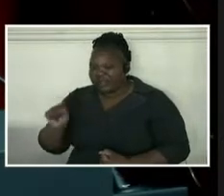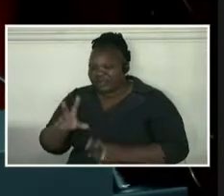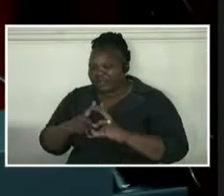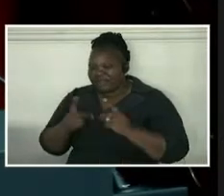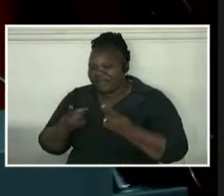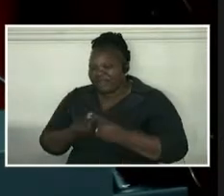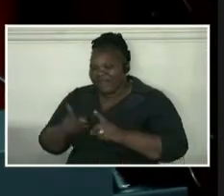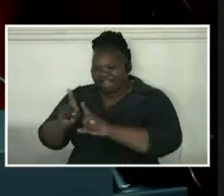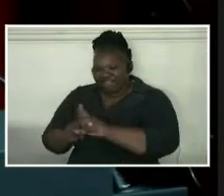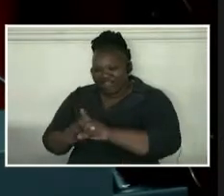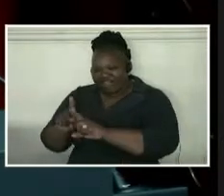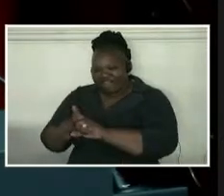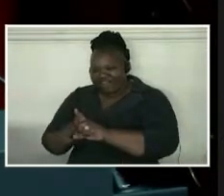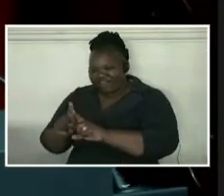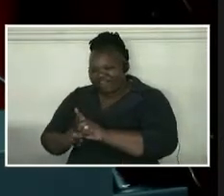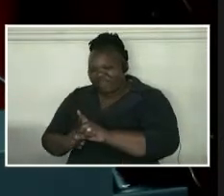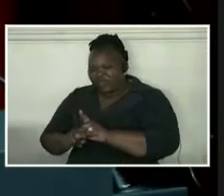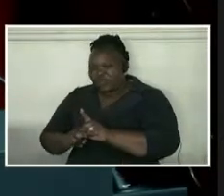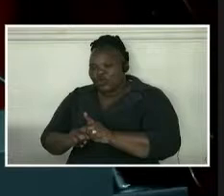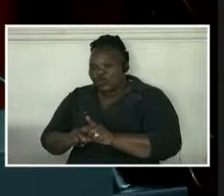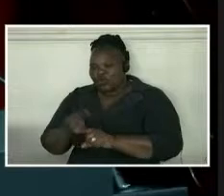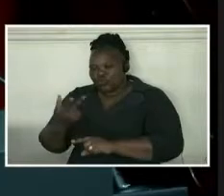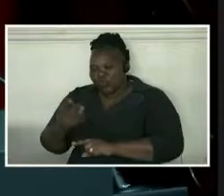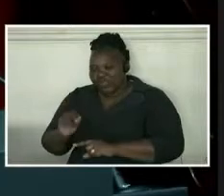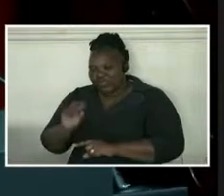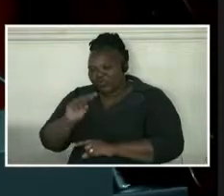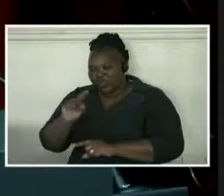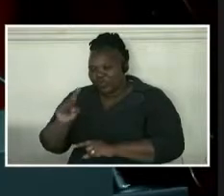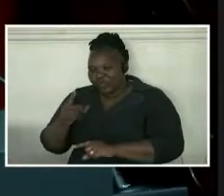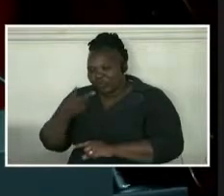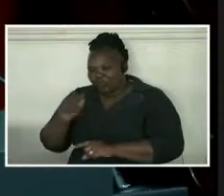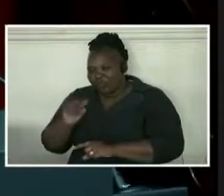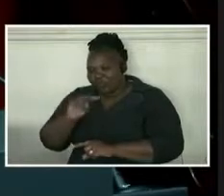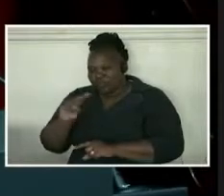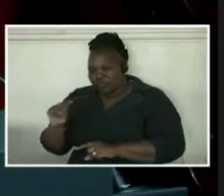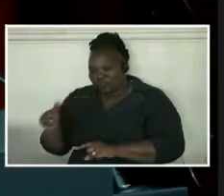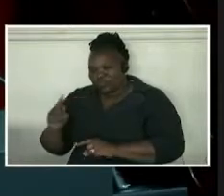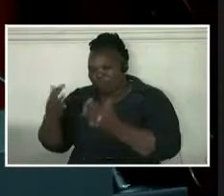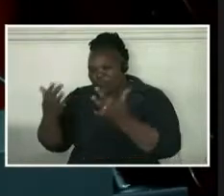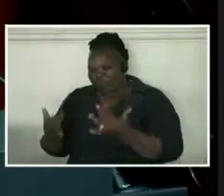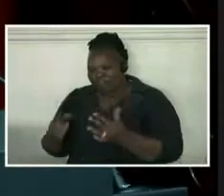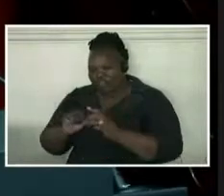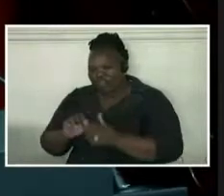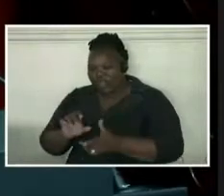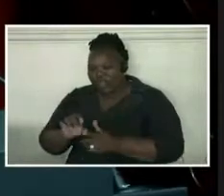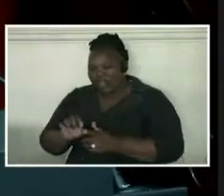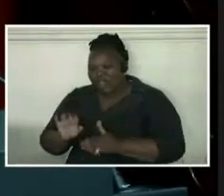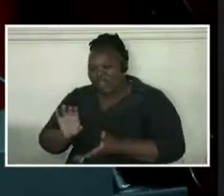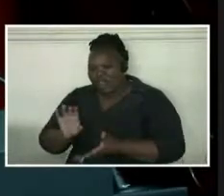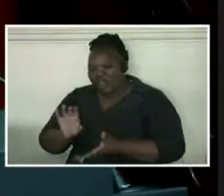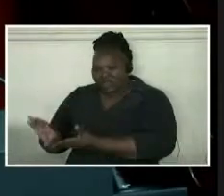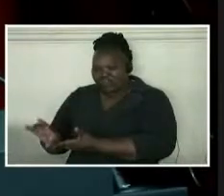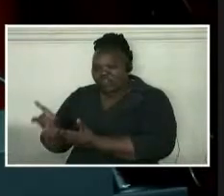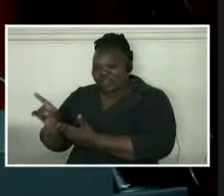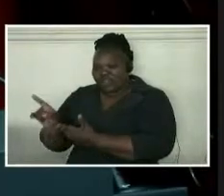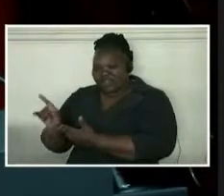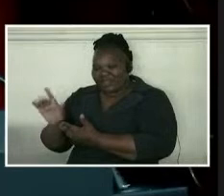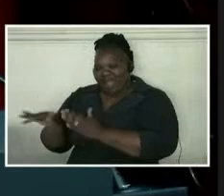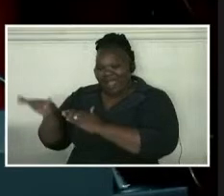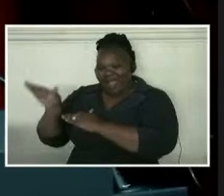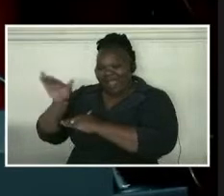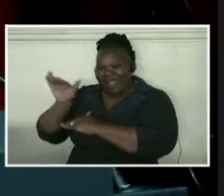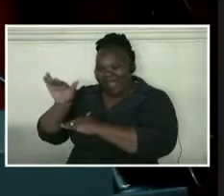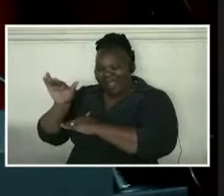at managing and spending the 2021 2022 budget allocation this has been the highest under